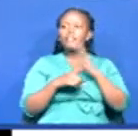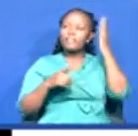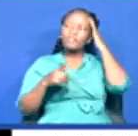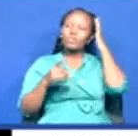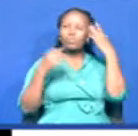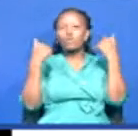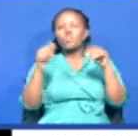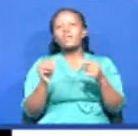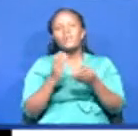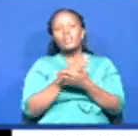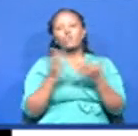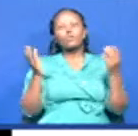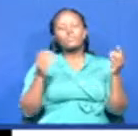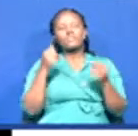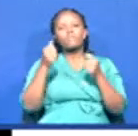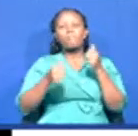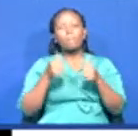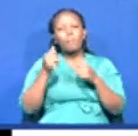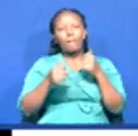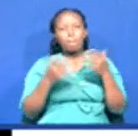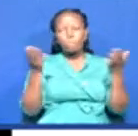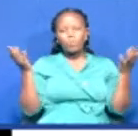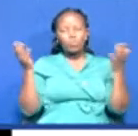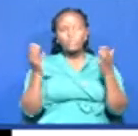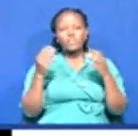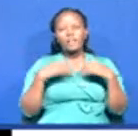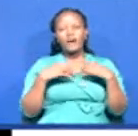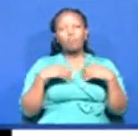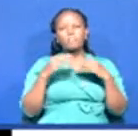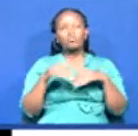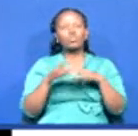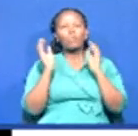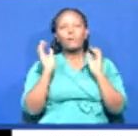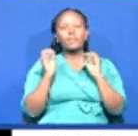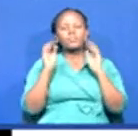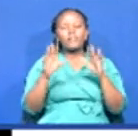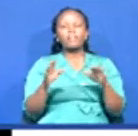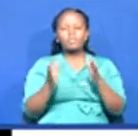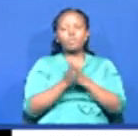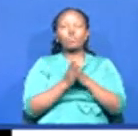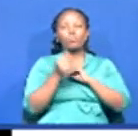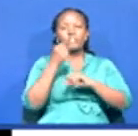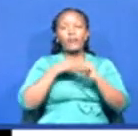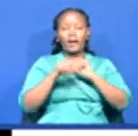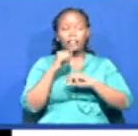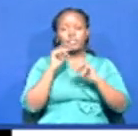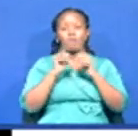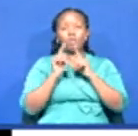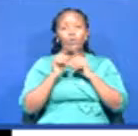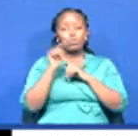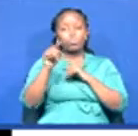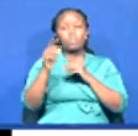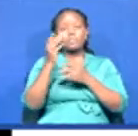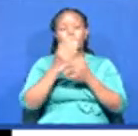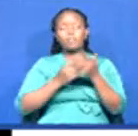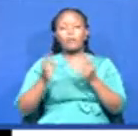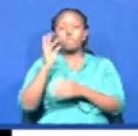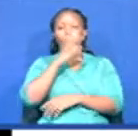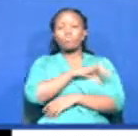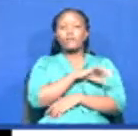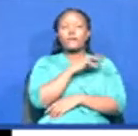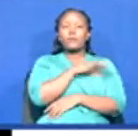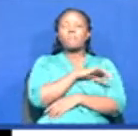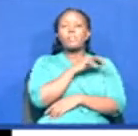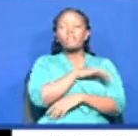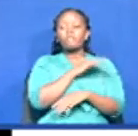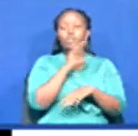that are not in compliance with the Act. And I think those are some of the benefits that we'll get from this as a multi-agency.